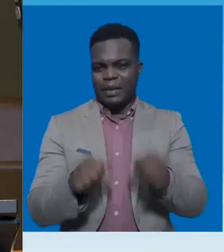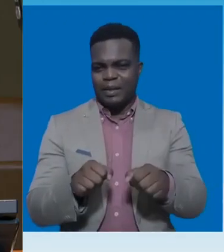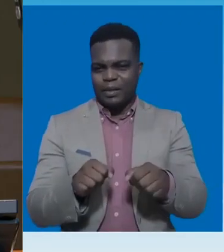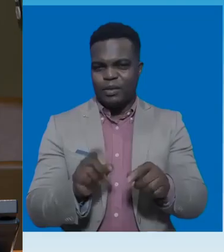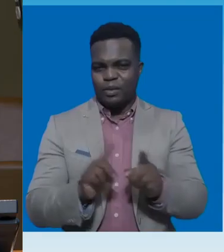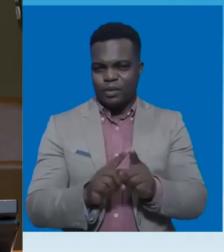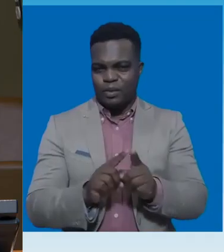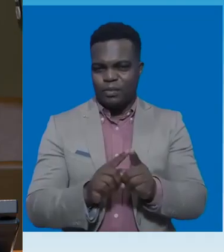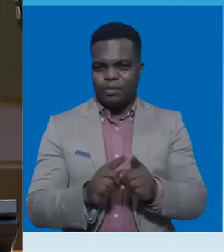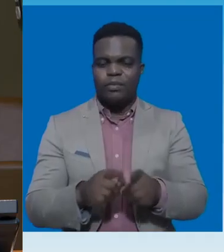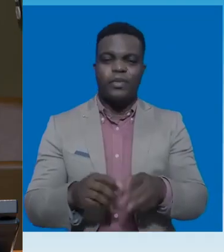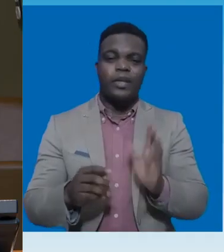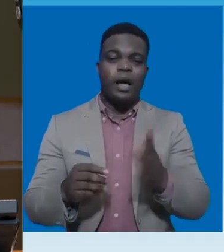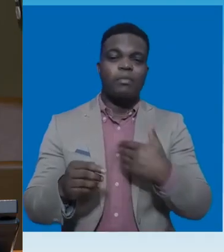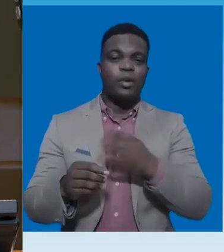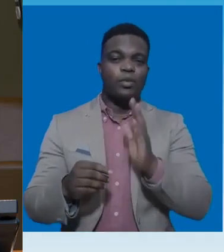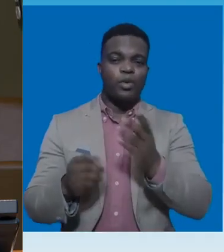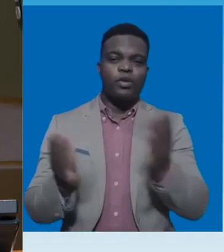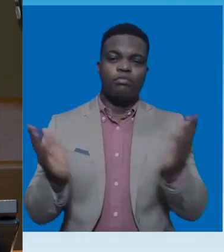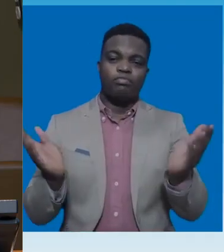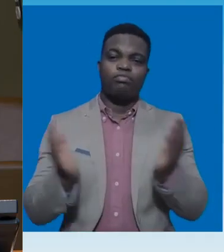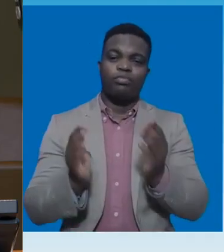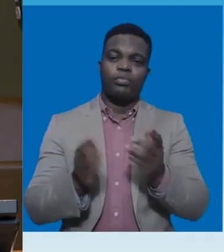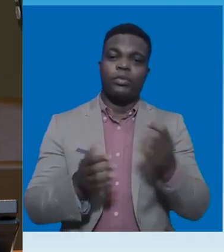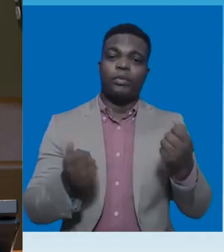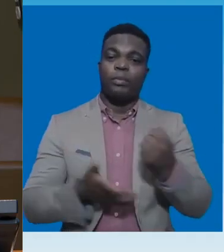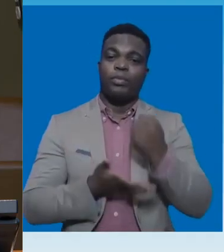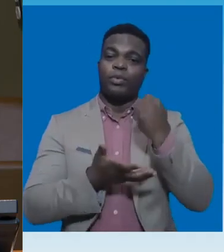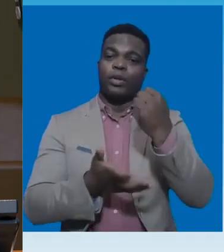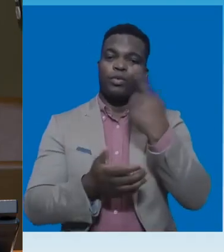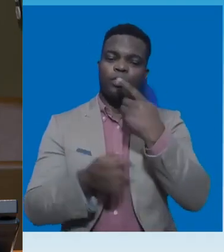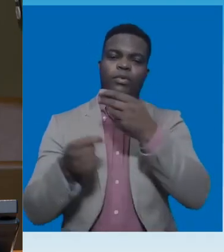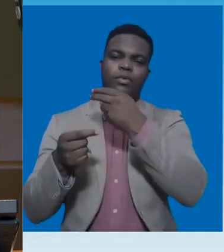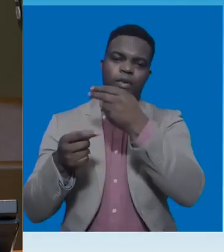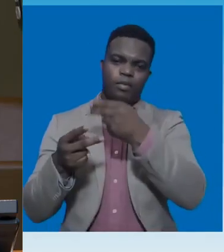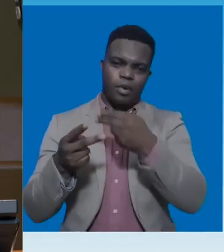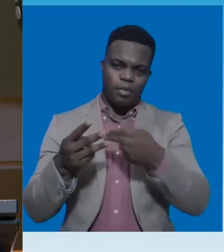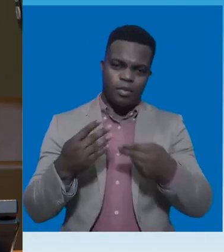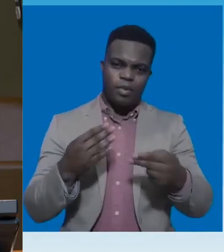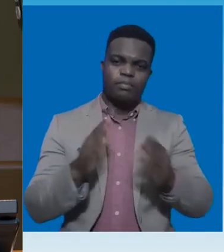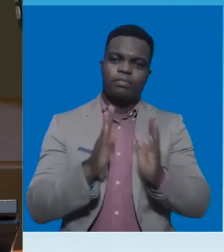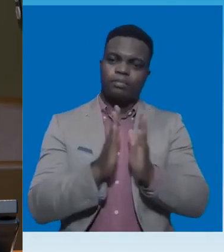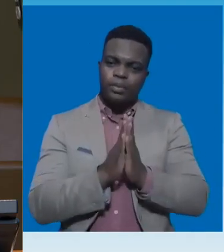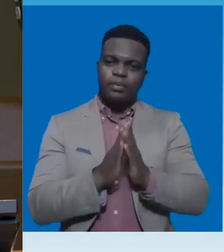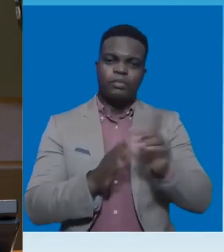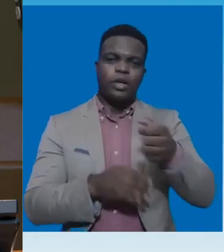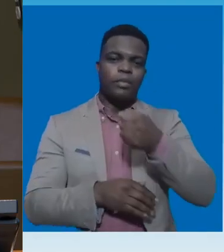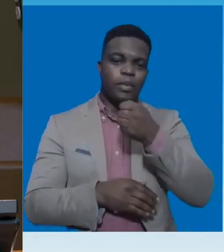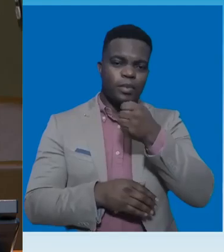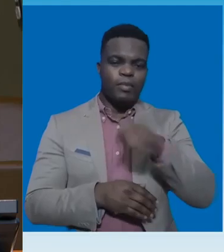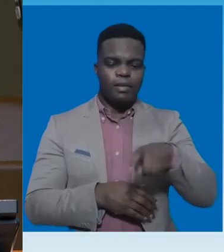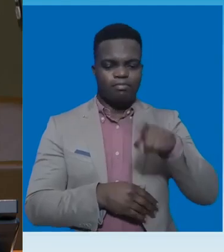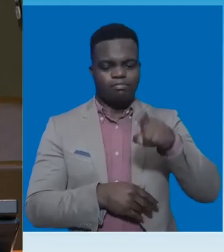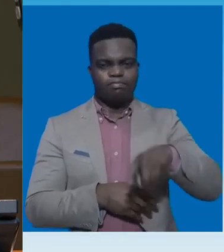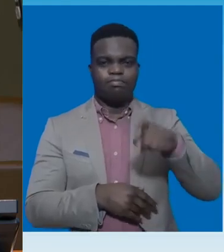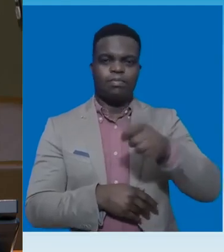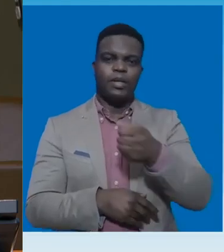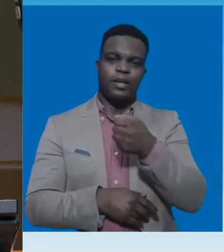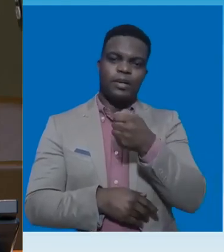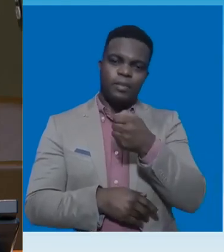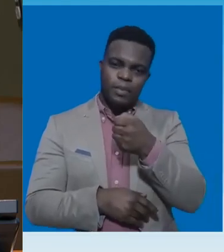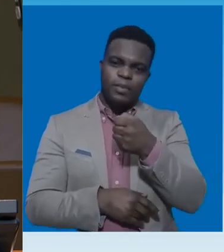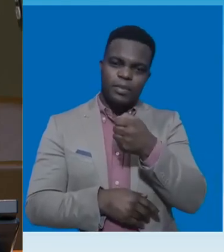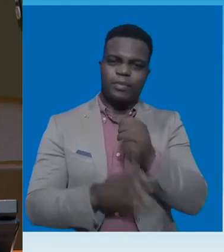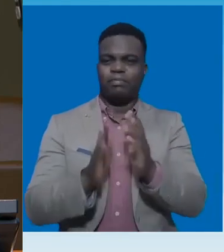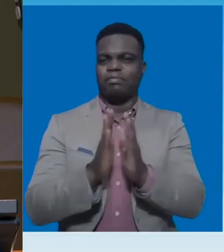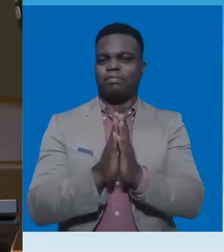press the speaker button as well on your microphone in front of you on the table. It is my privilege to welcome